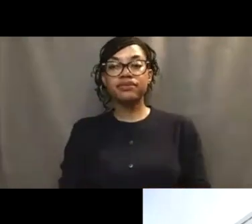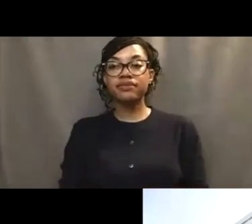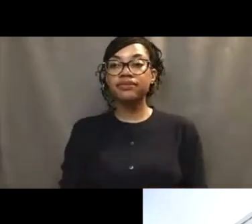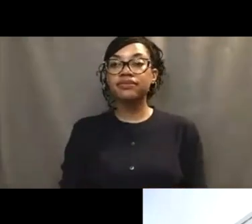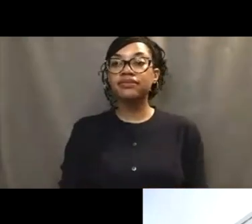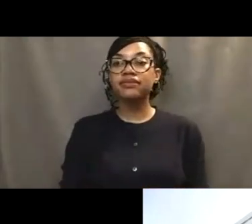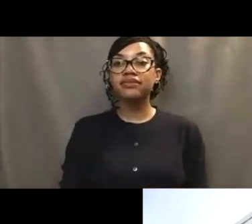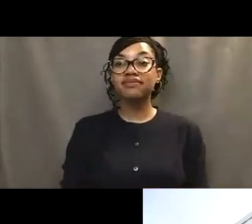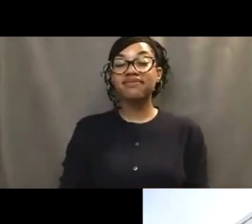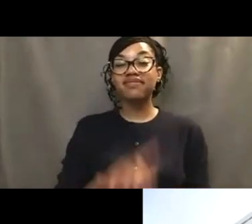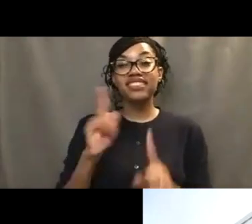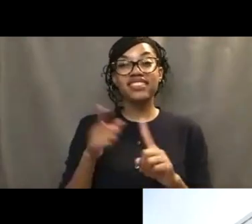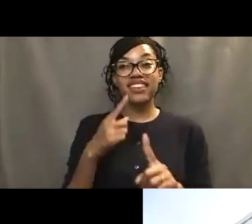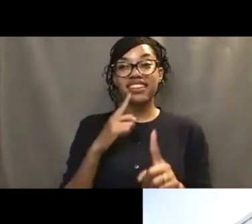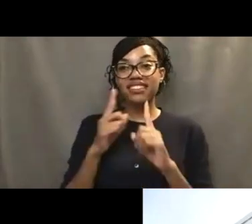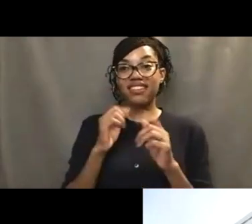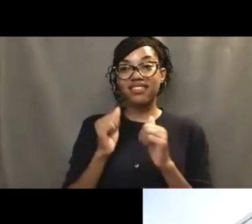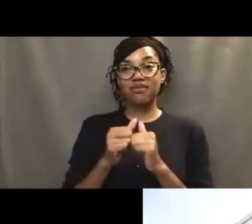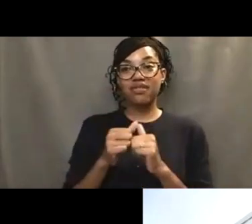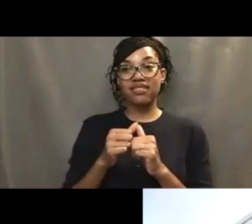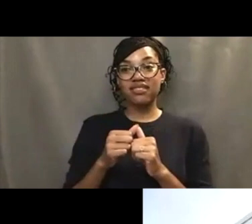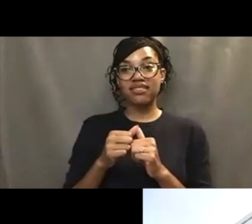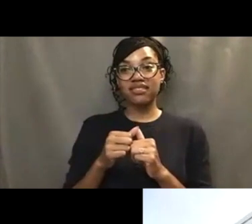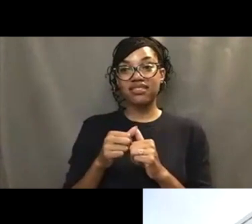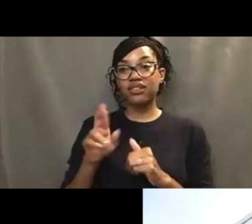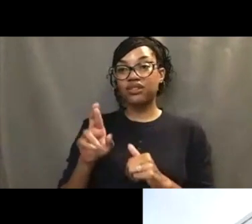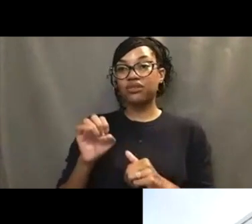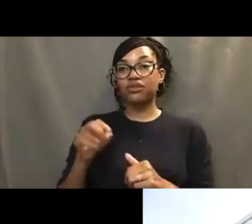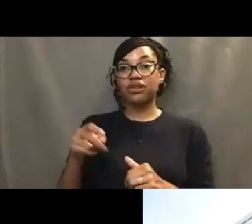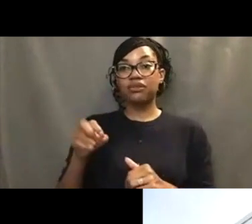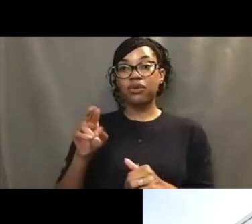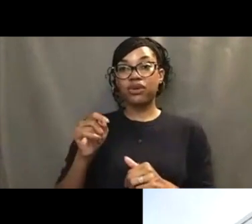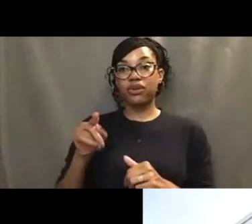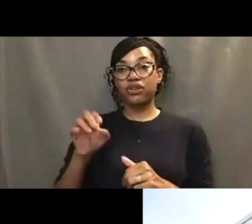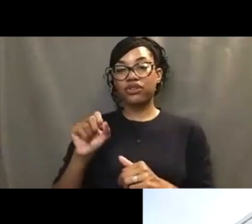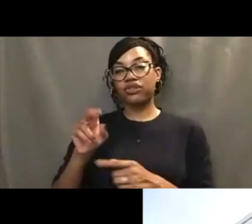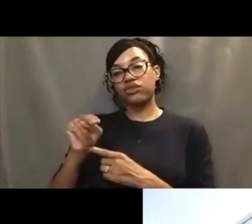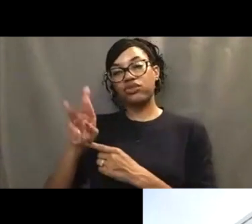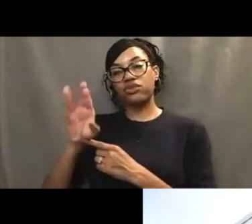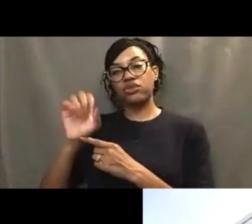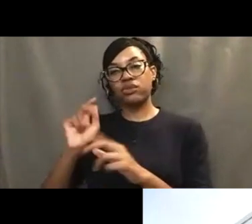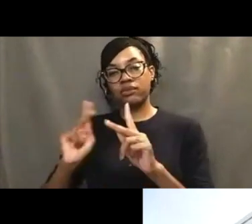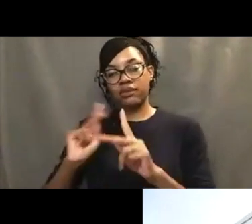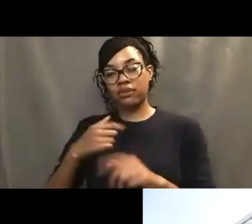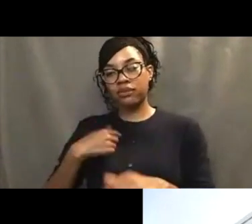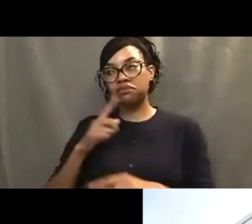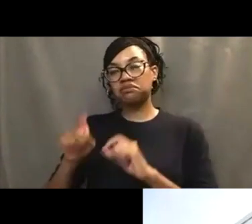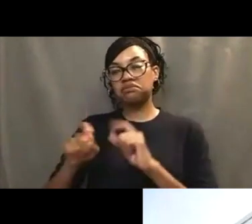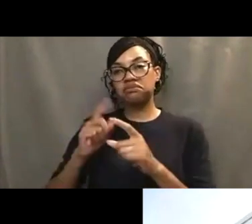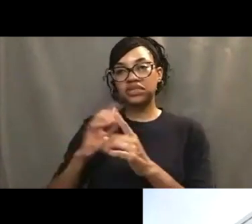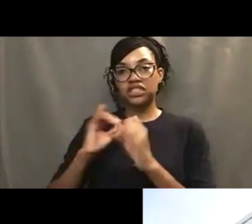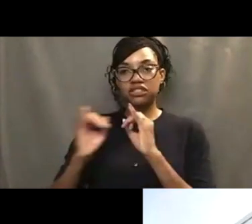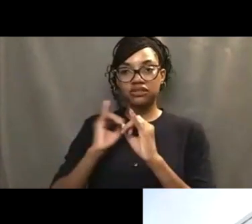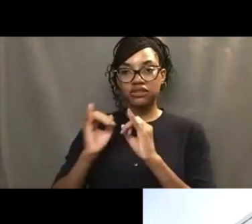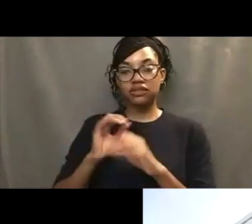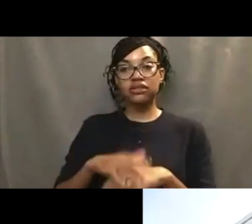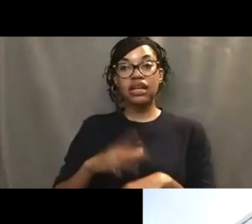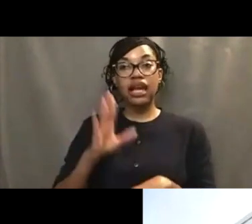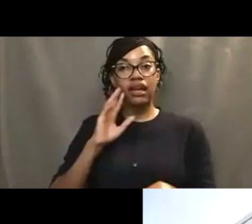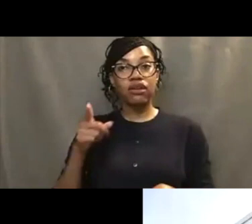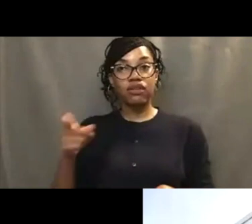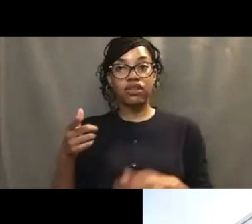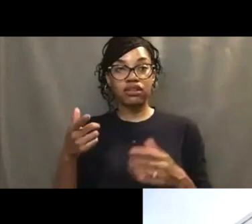When I talk to reporters, I mean, I know that they're threatening to